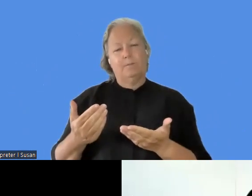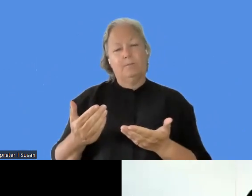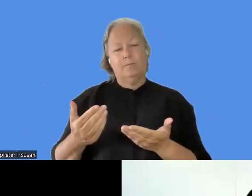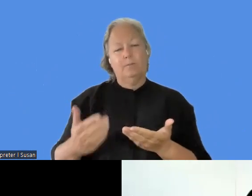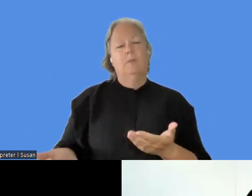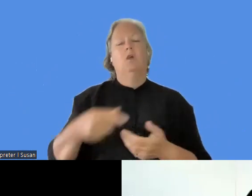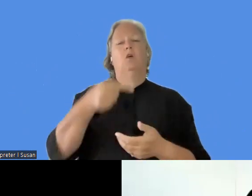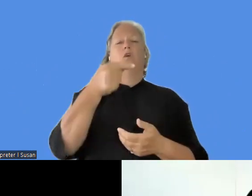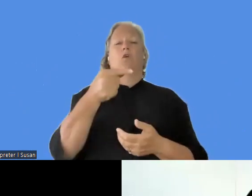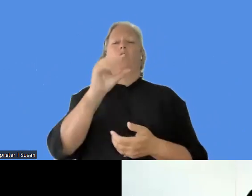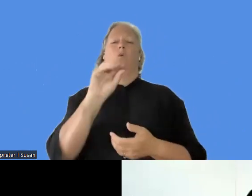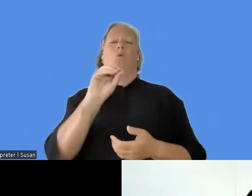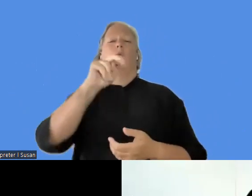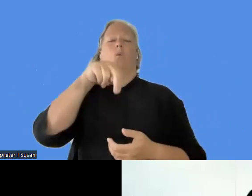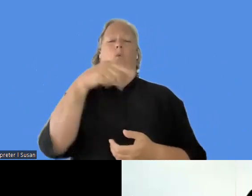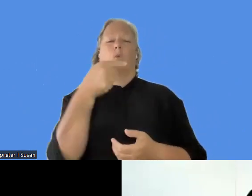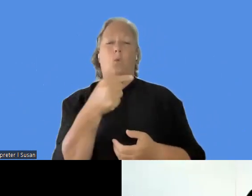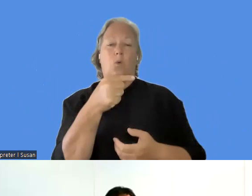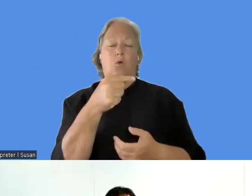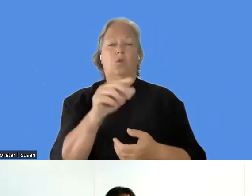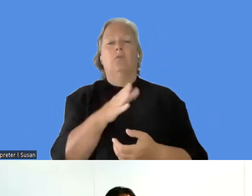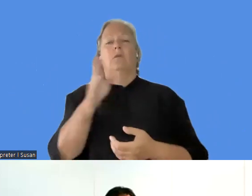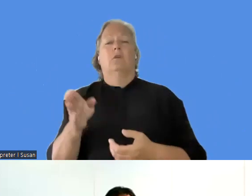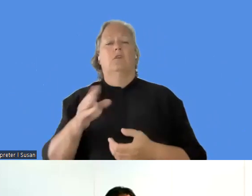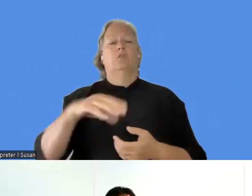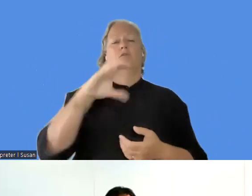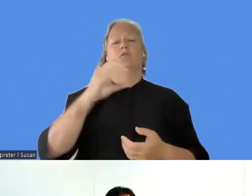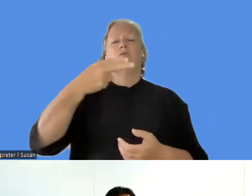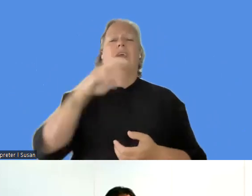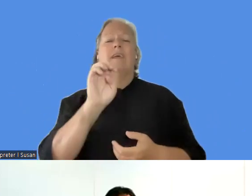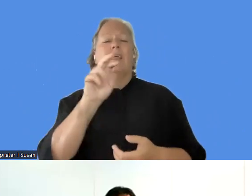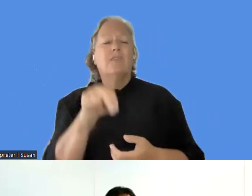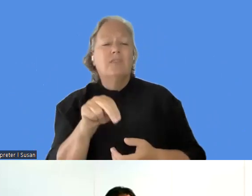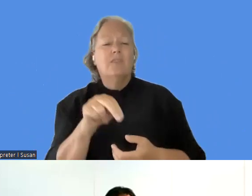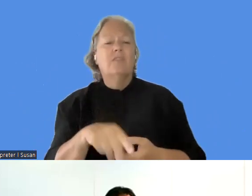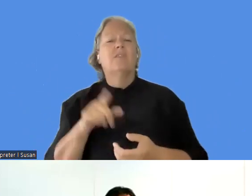the Institute for Population Research from the University of Peking.